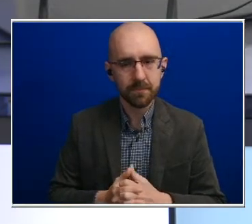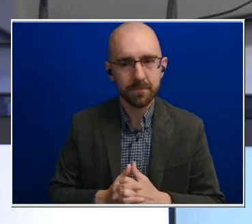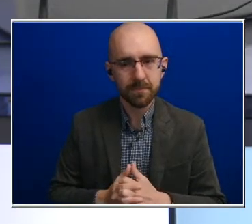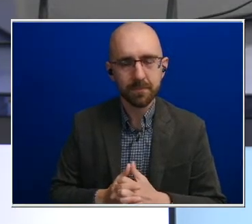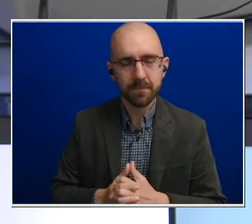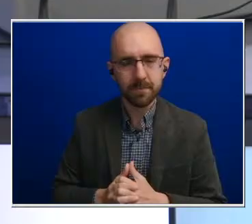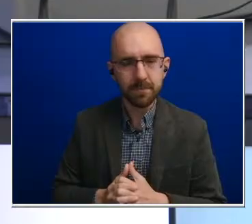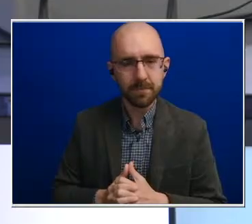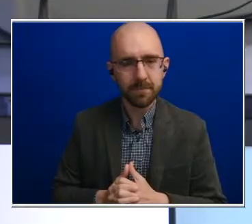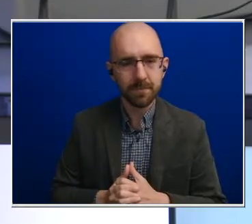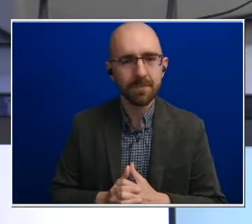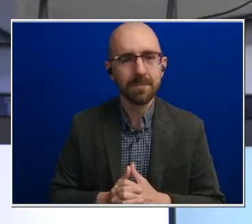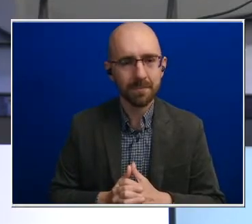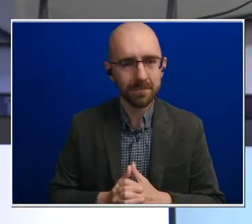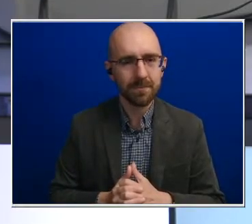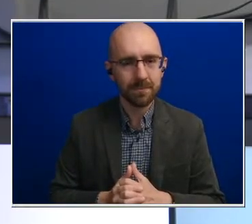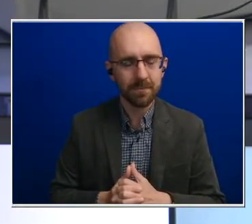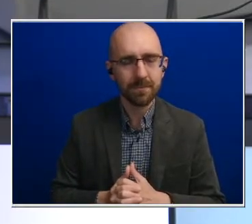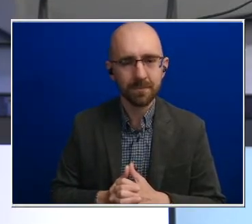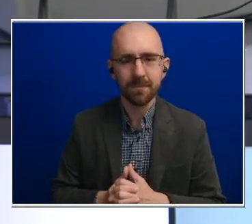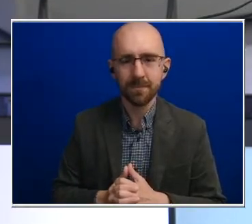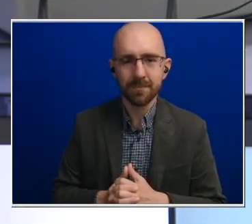Yes, that would be me.